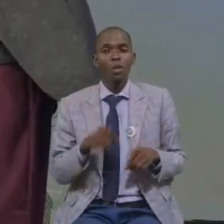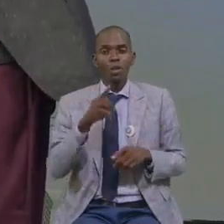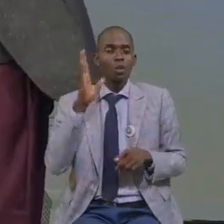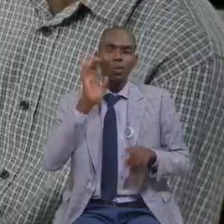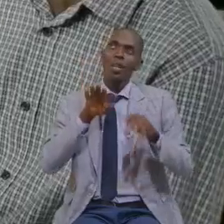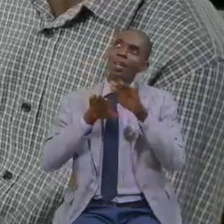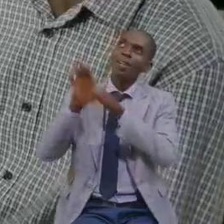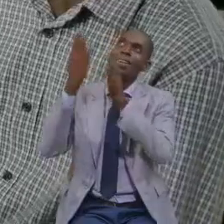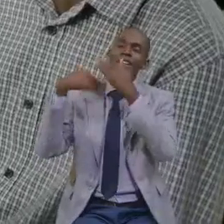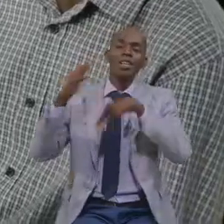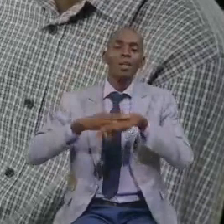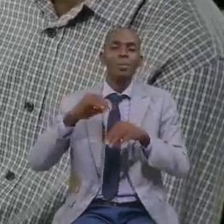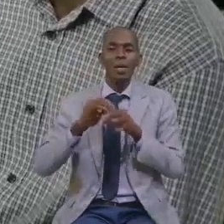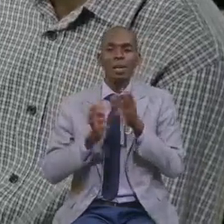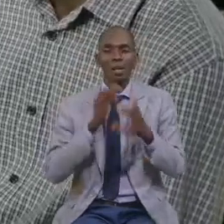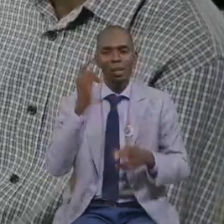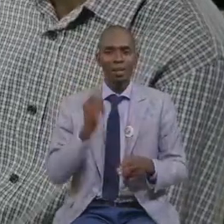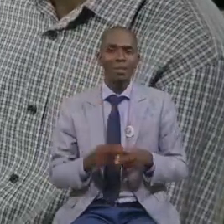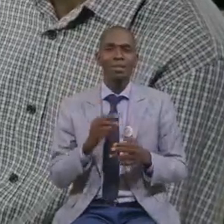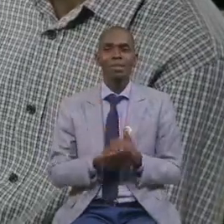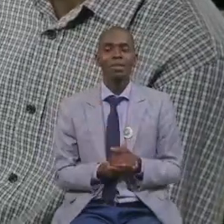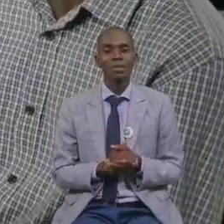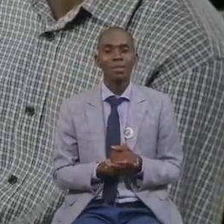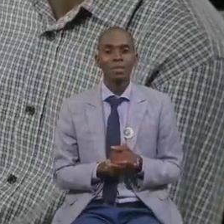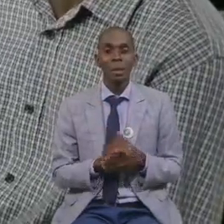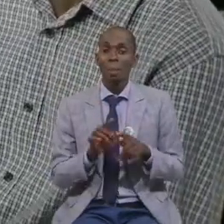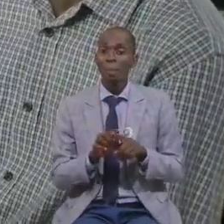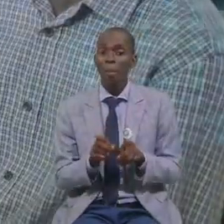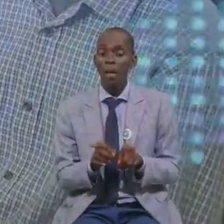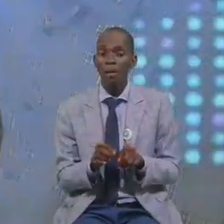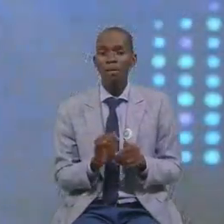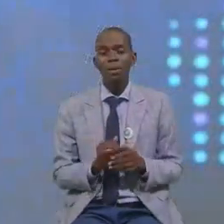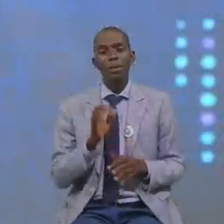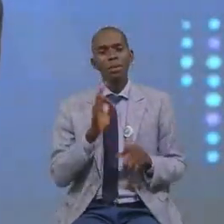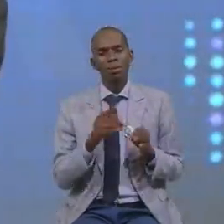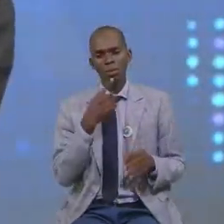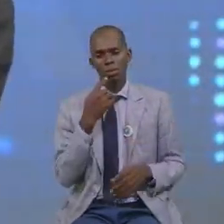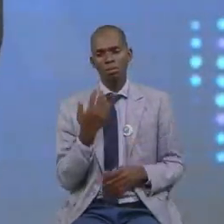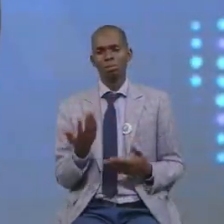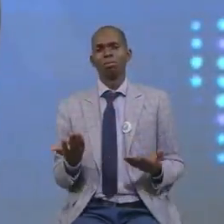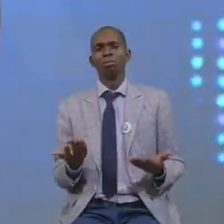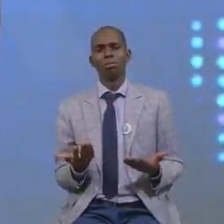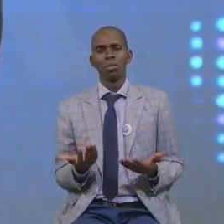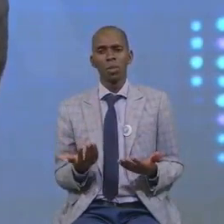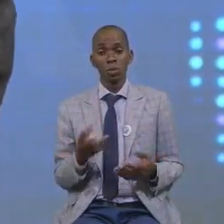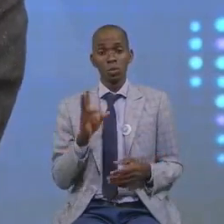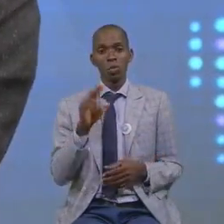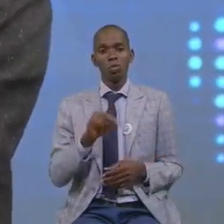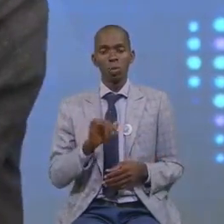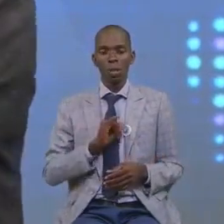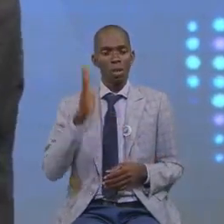in Jesus' name. But if you say, I will not allow him